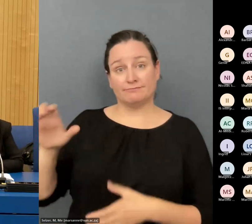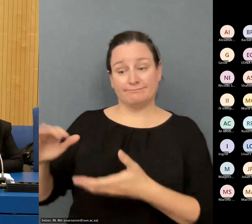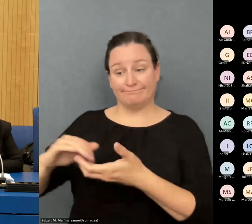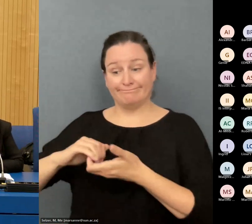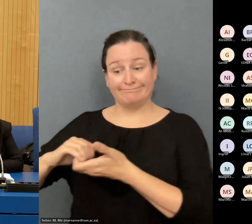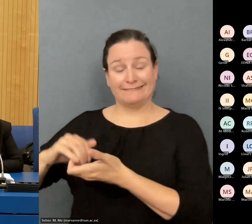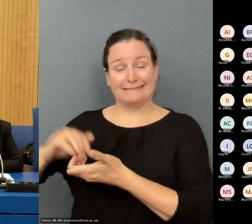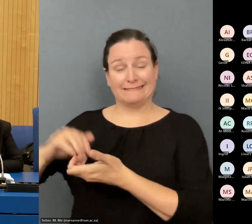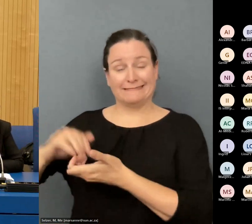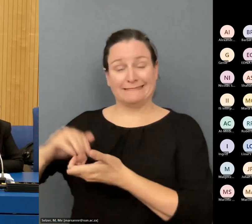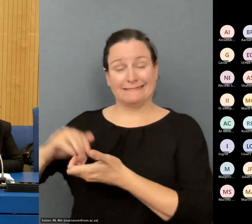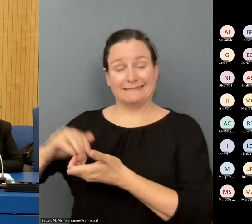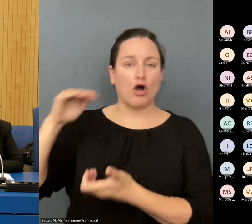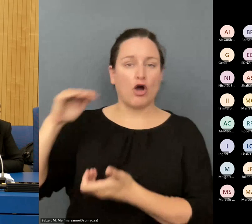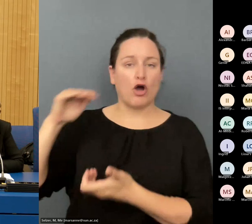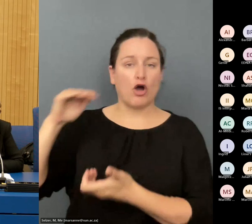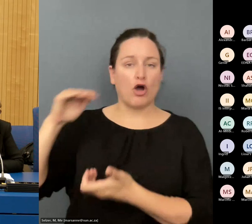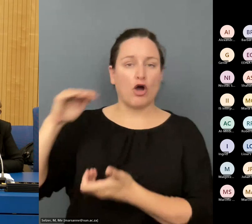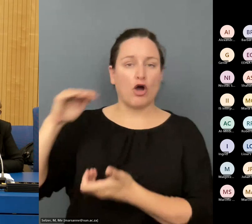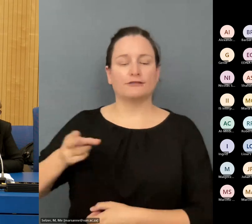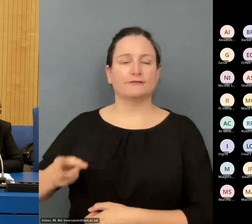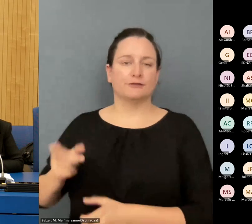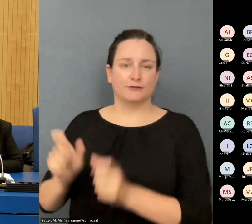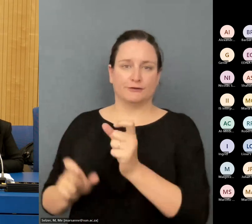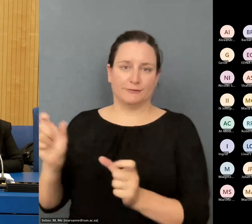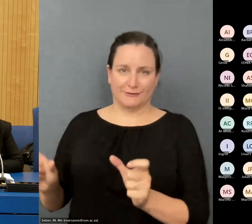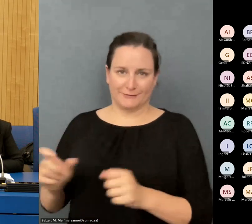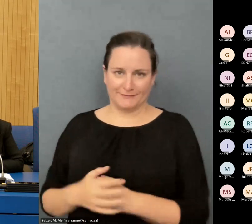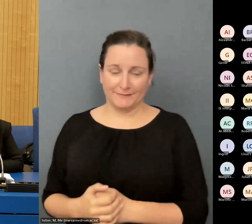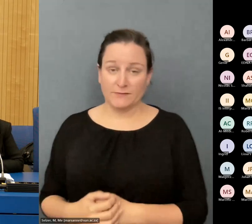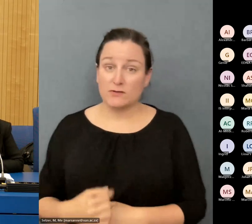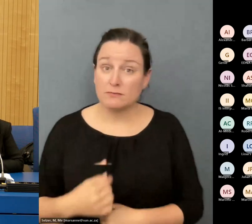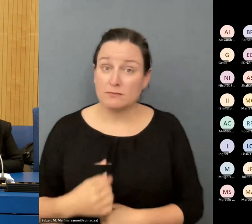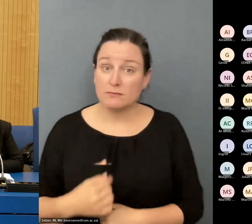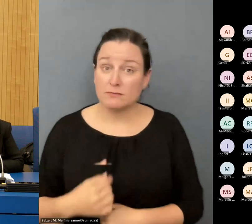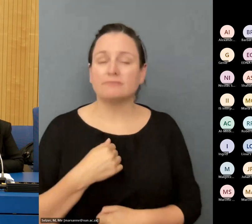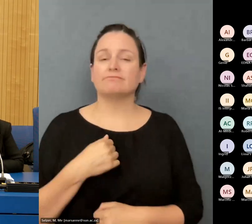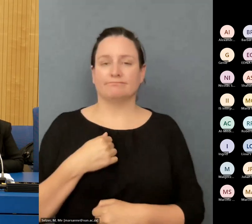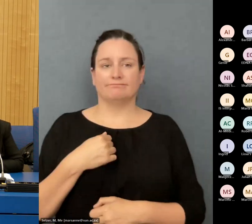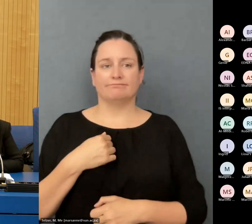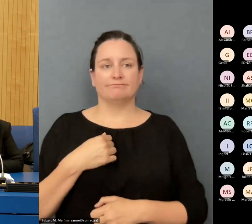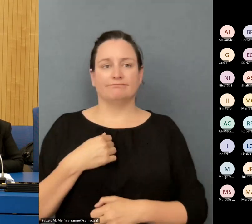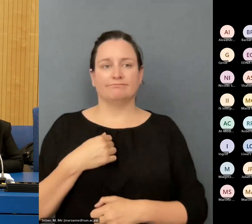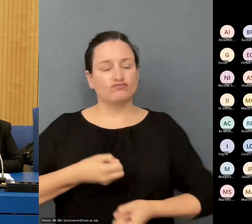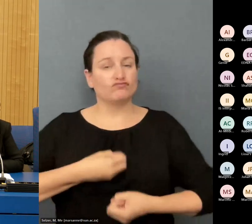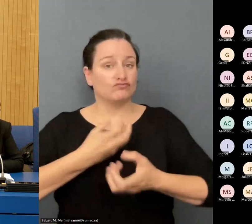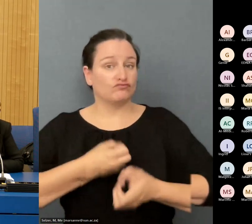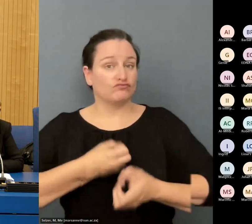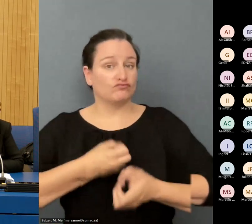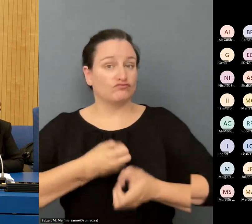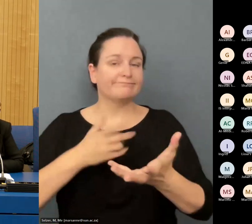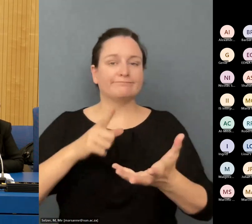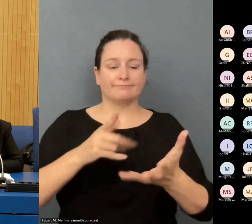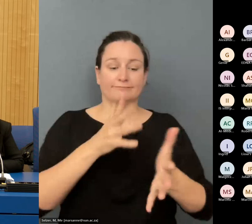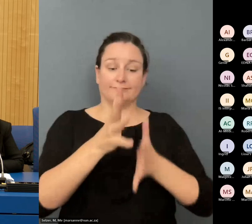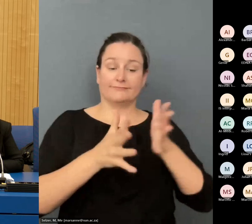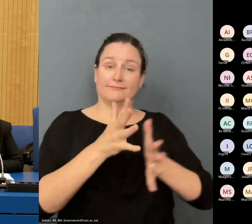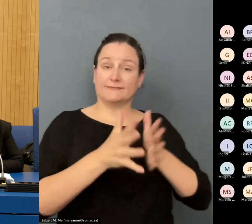And today I am chairing the session on sign language use methods and teaching methods and